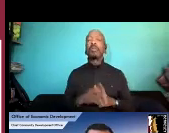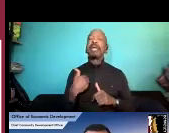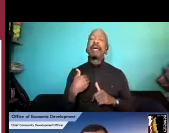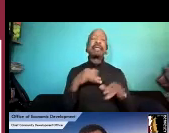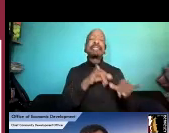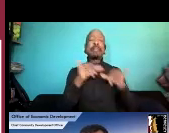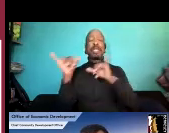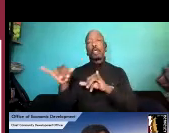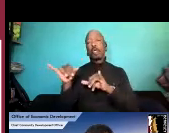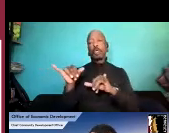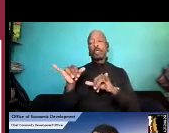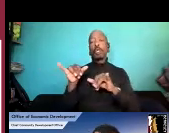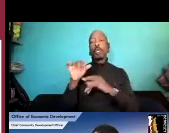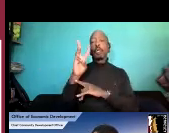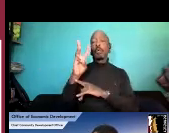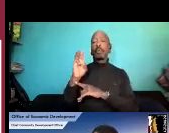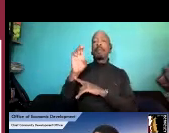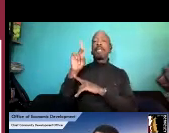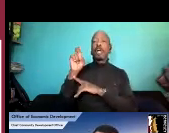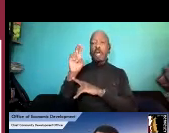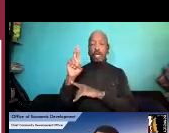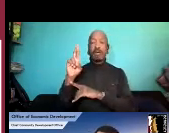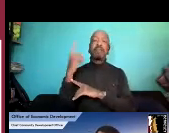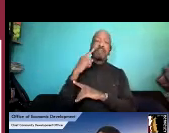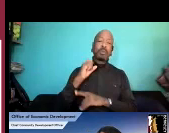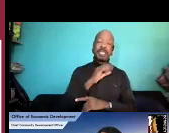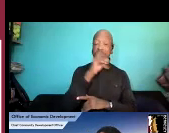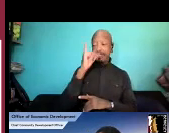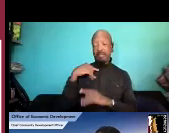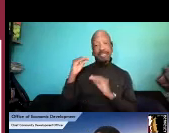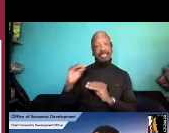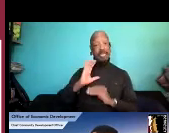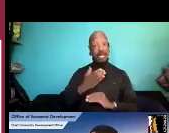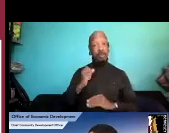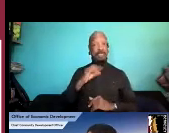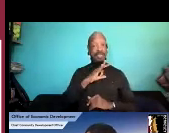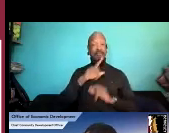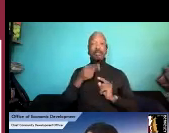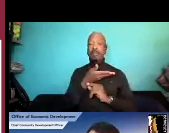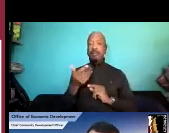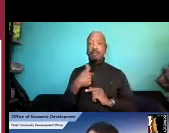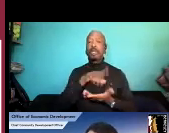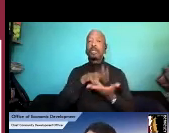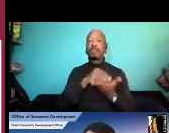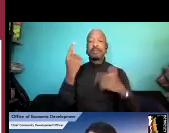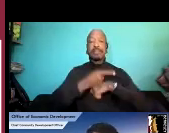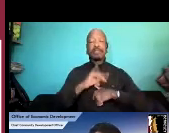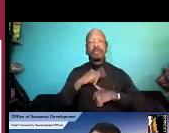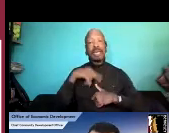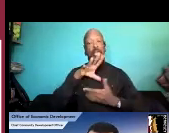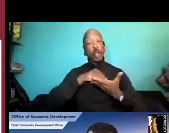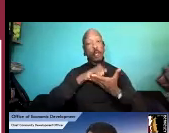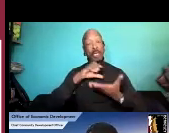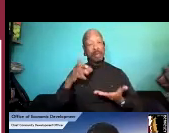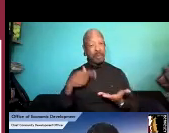for staff, because we thought it was important to teach our own staff internally about everything we're learning today. So the learning curve is steep